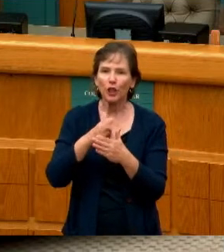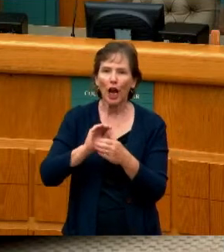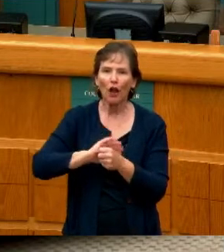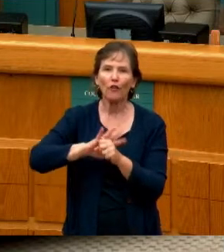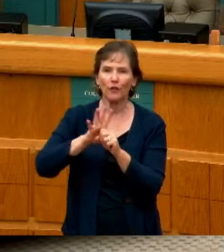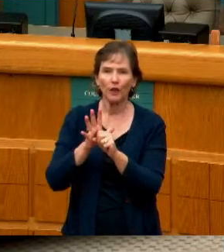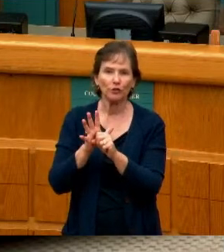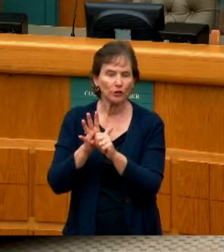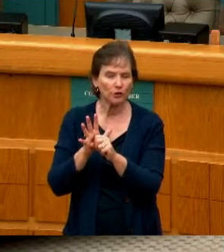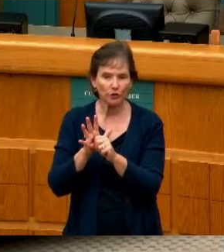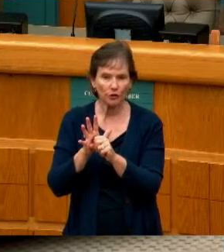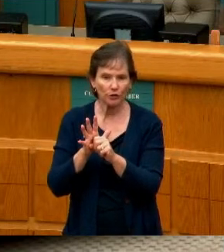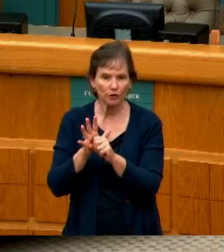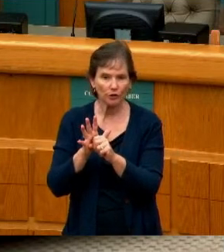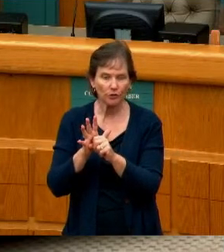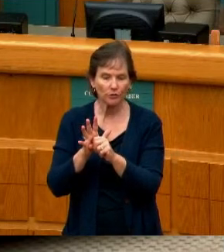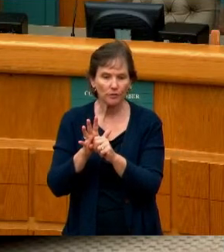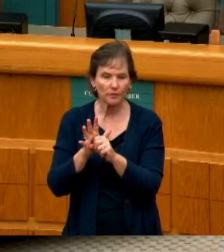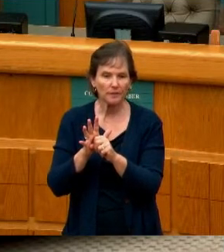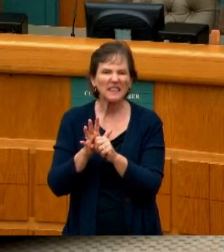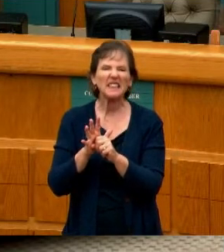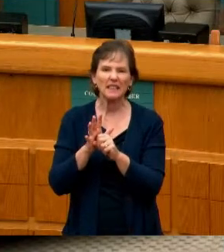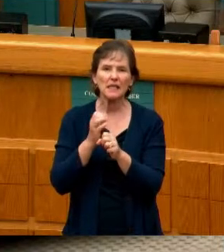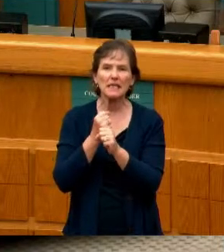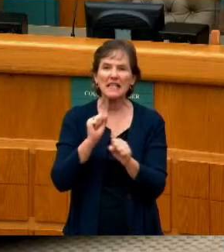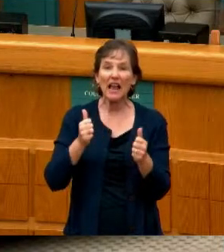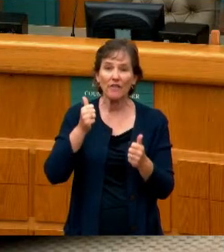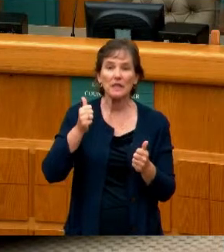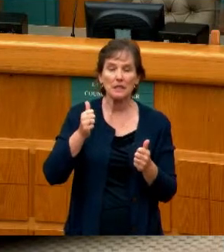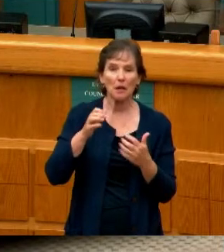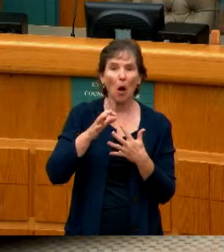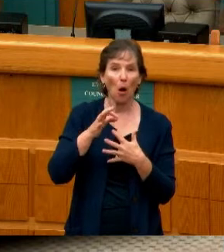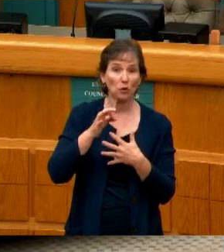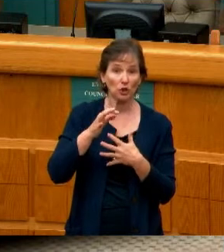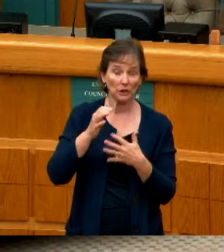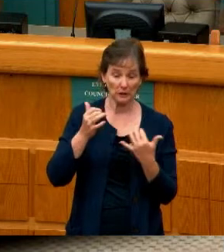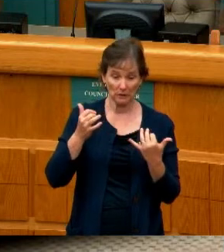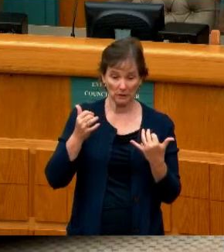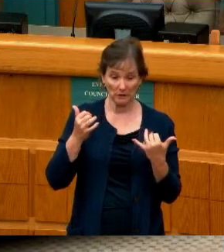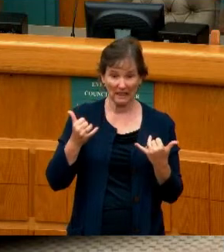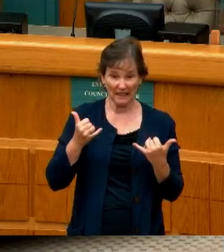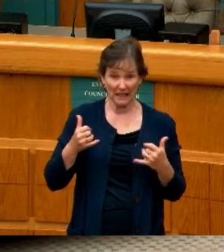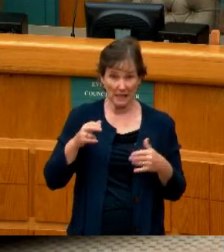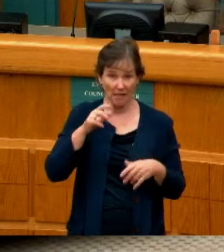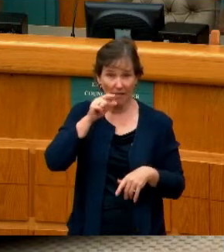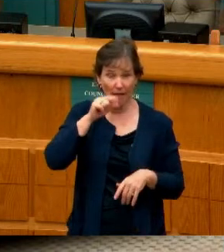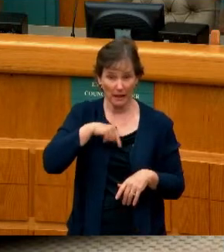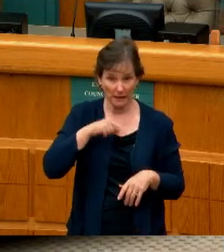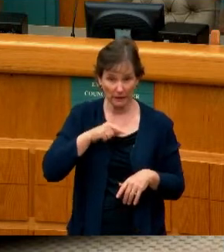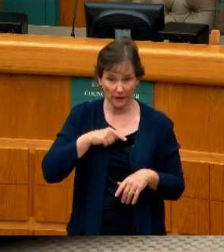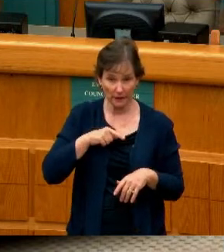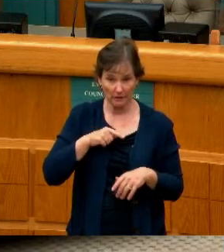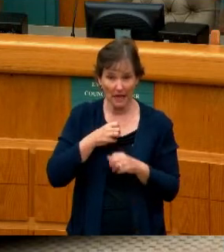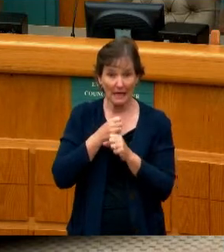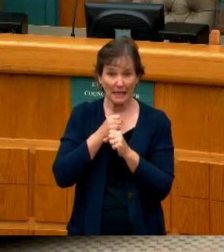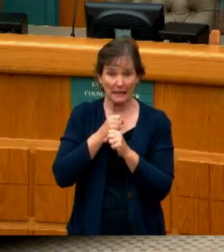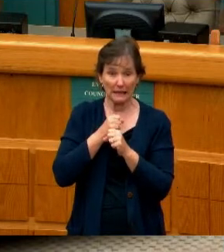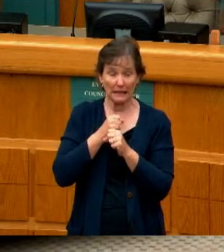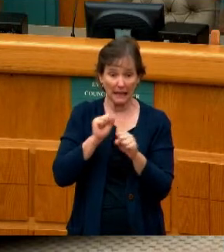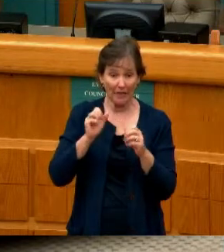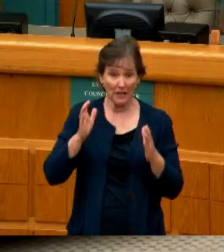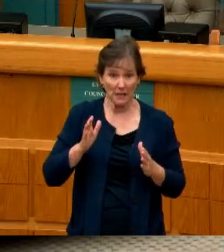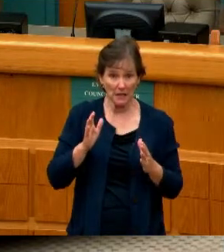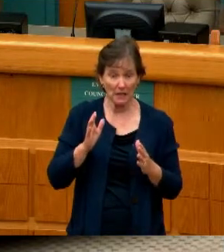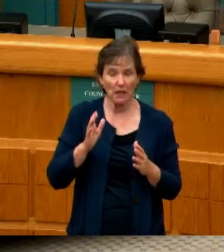that we have to share the virus. And so while we traditionally gather at Thanksgiving, the safest option,